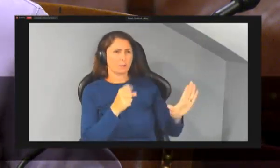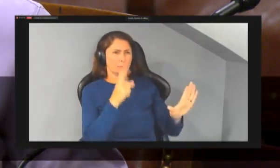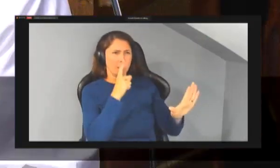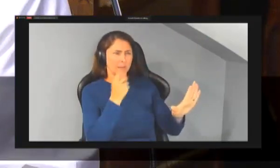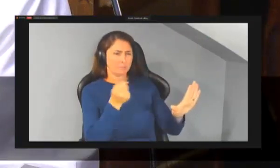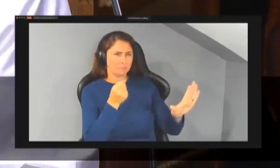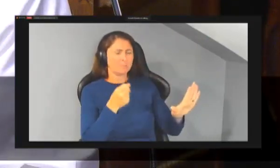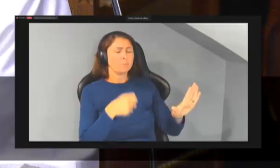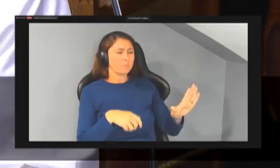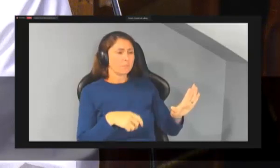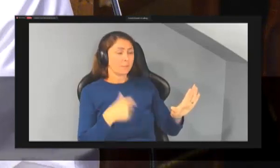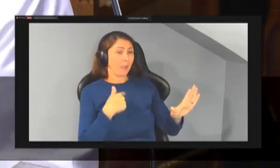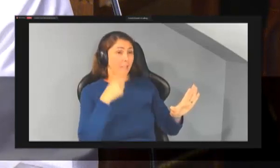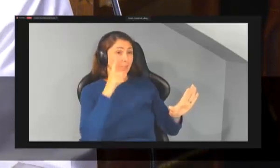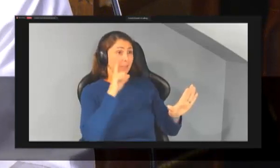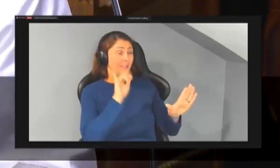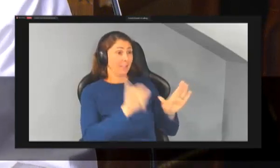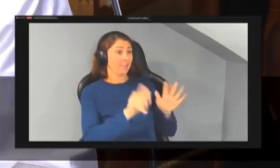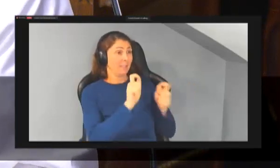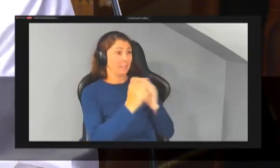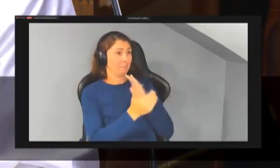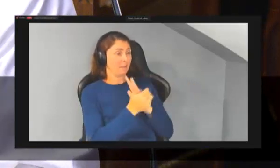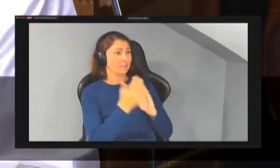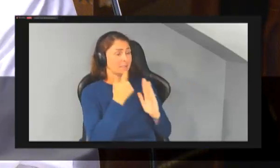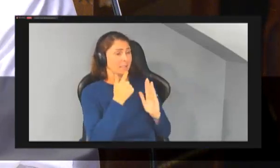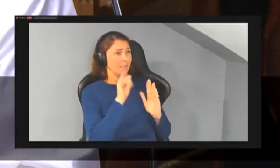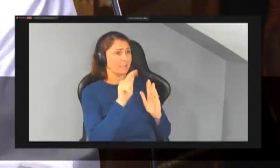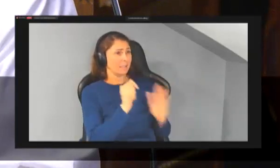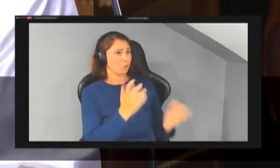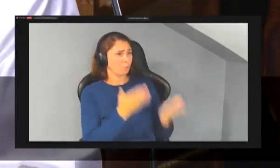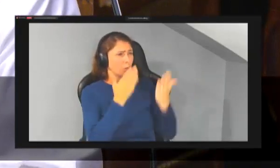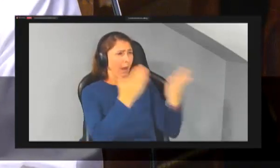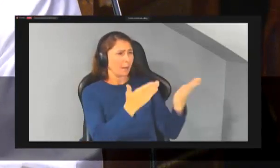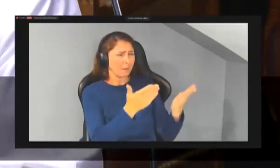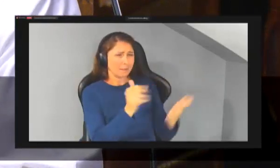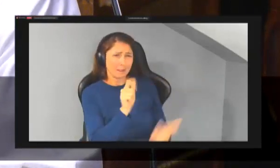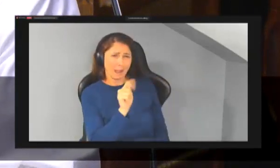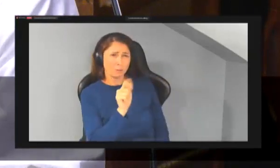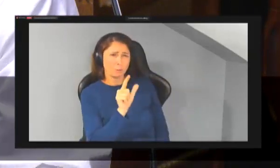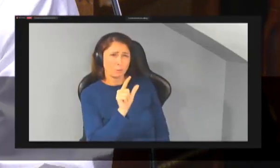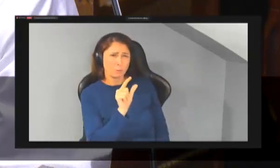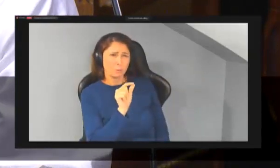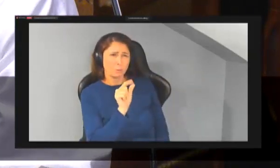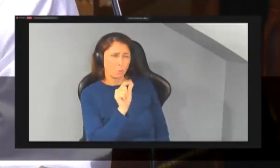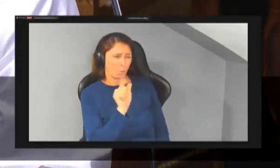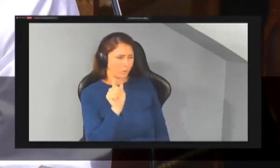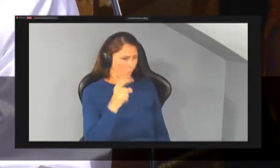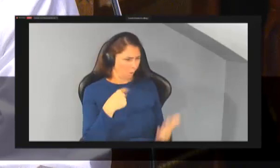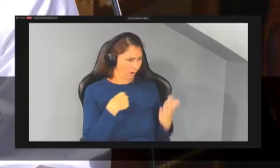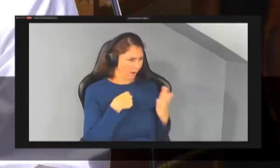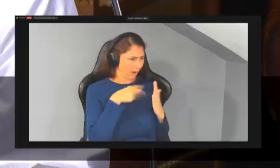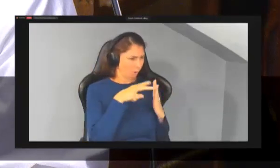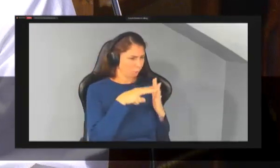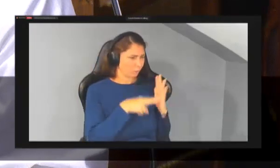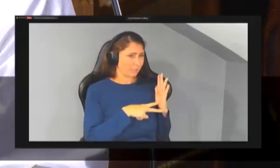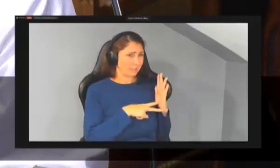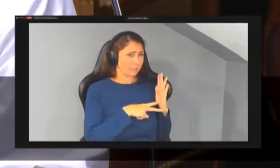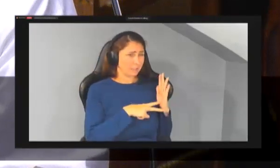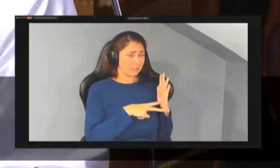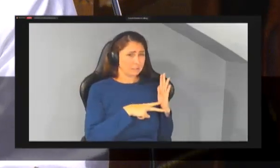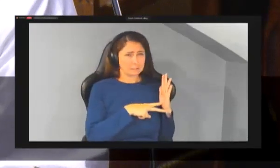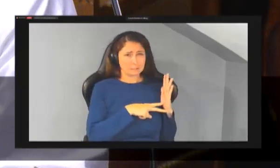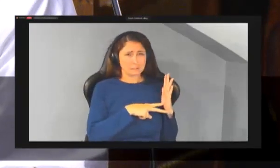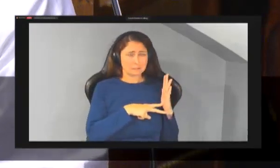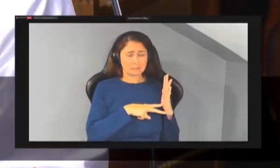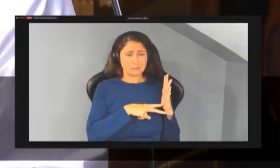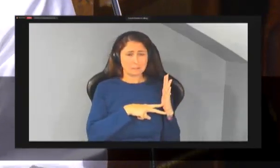this amendment says it's recommended at 20... Where did I read this? Whereas